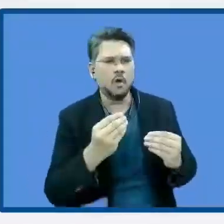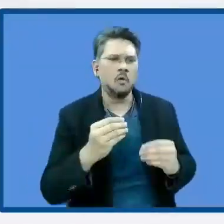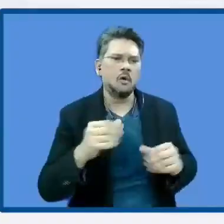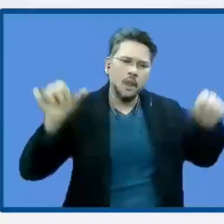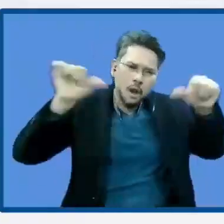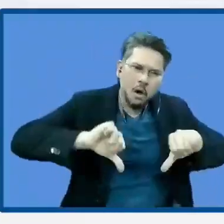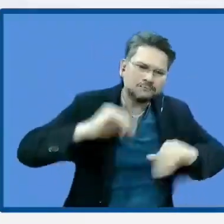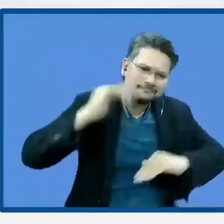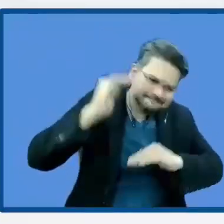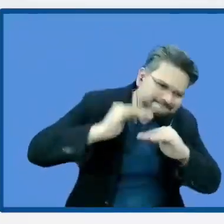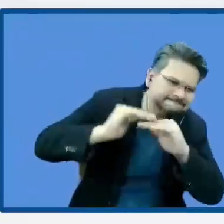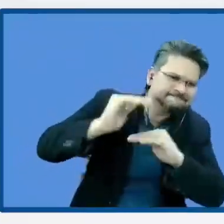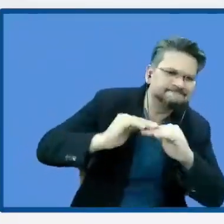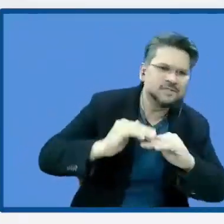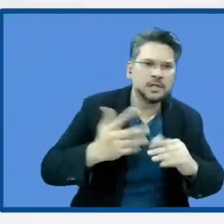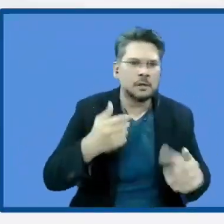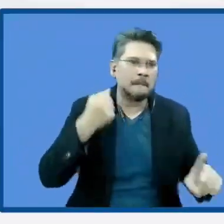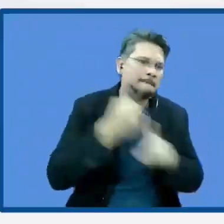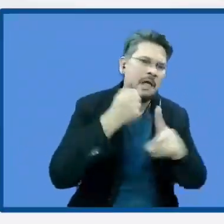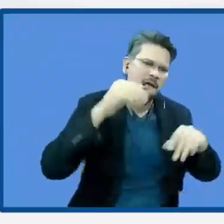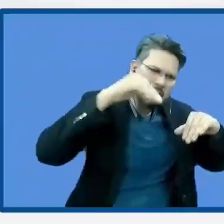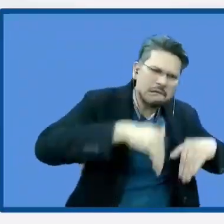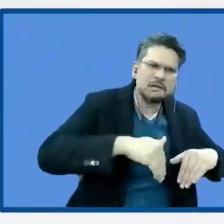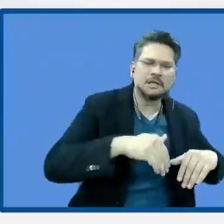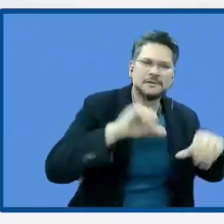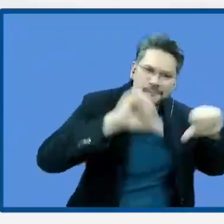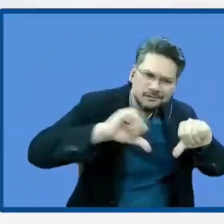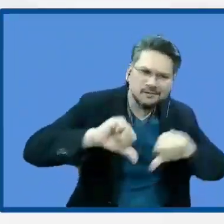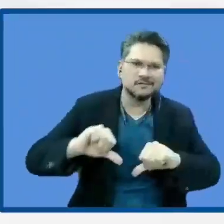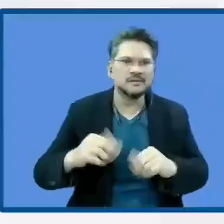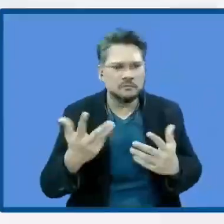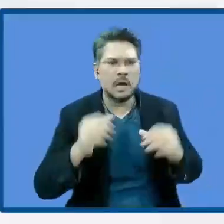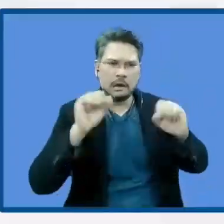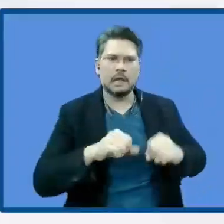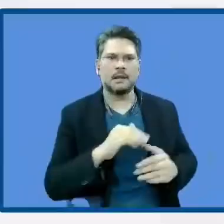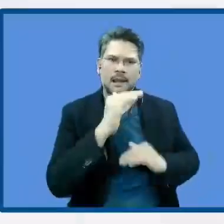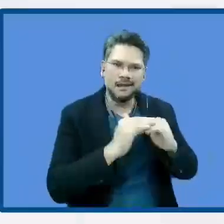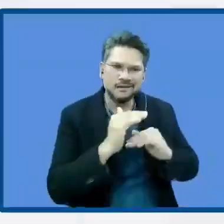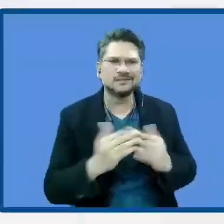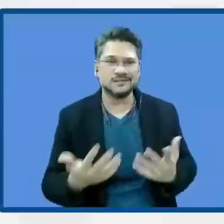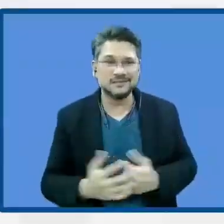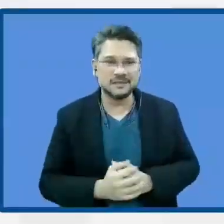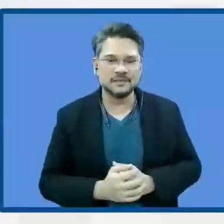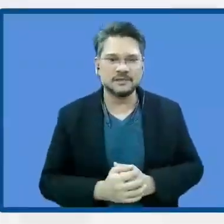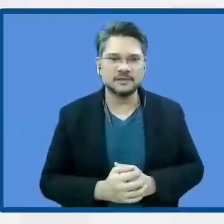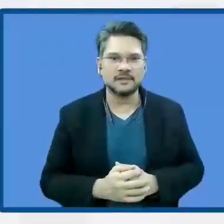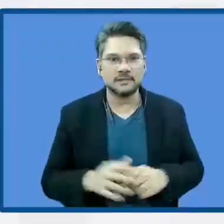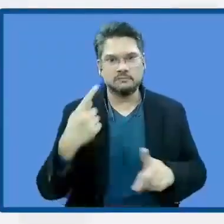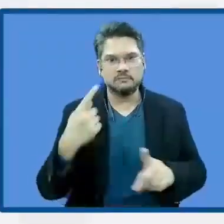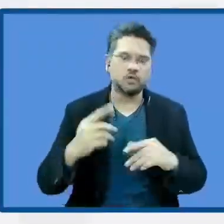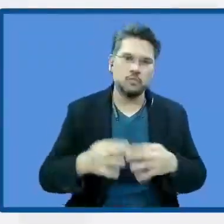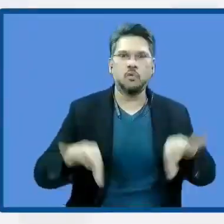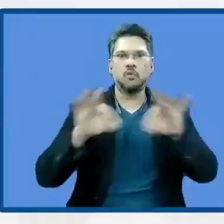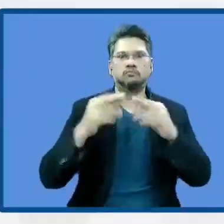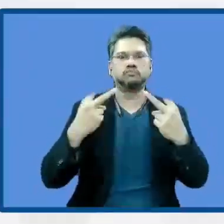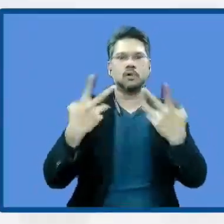But most importantly, at the level or in terms of living beings,